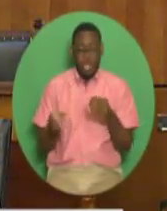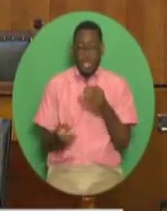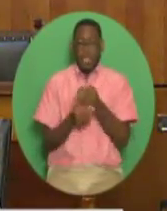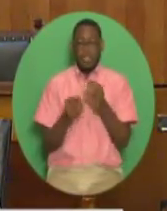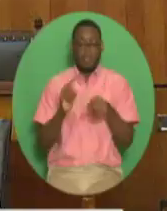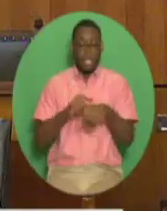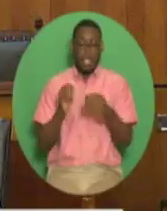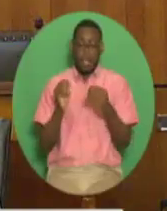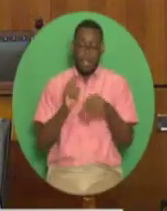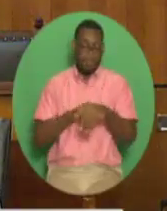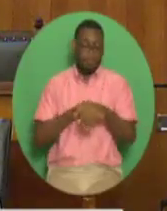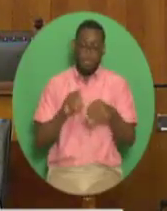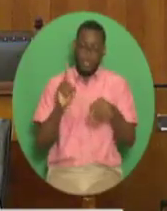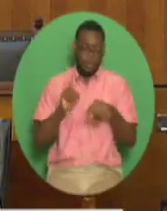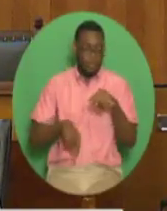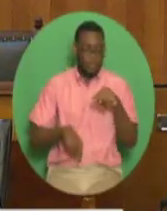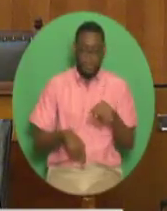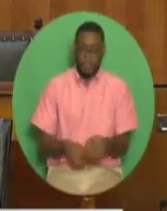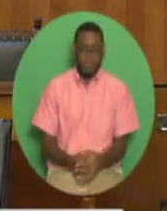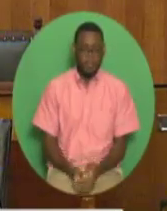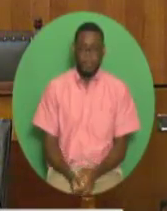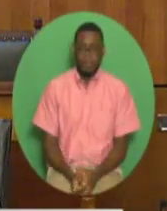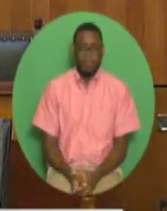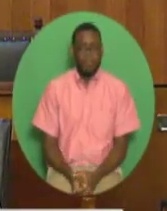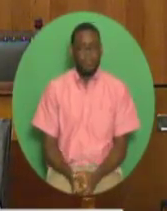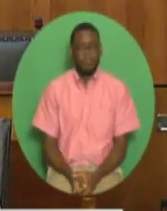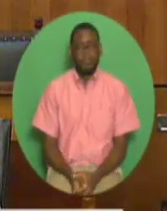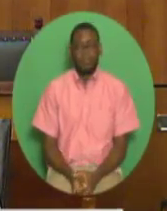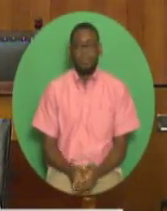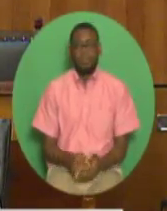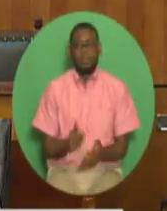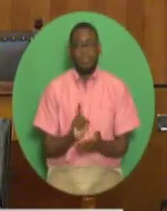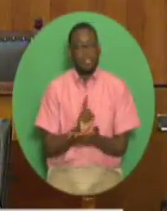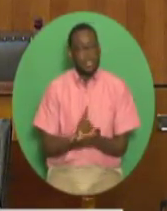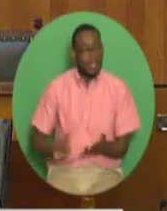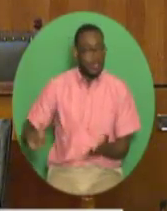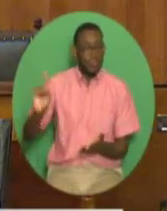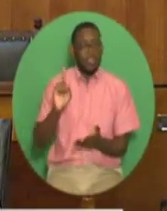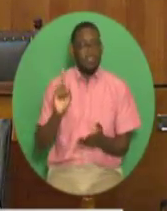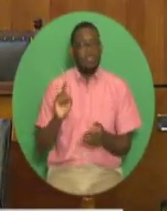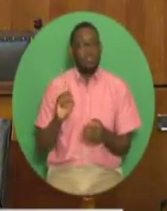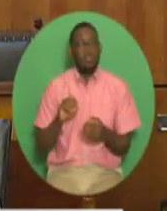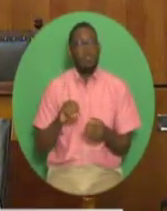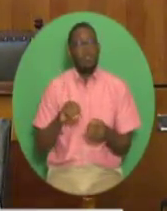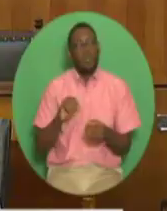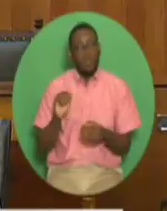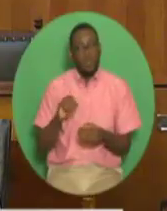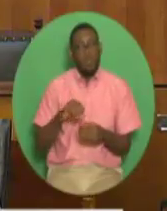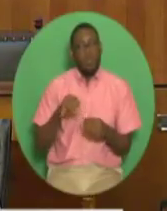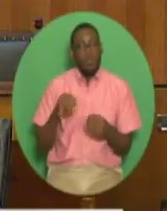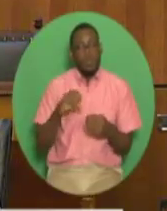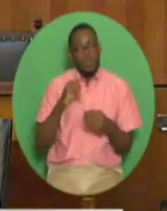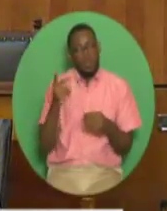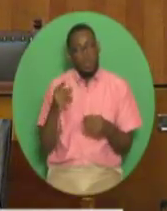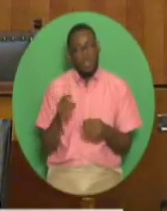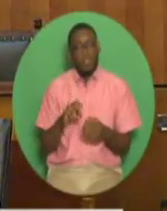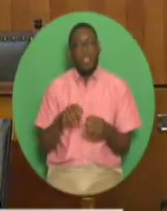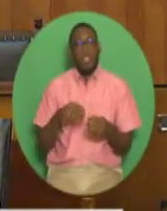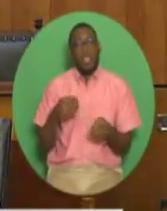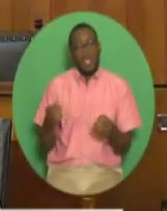What I would expect is that next week we would all have such energy at 11